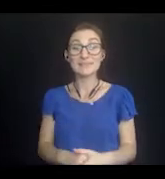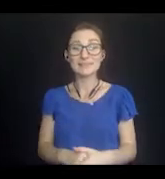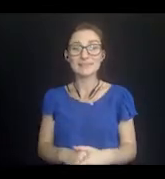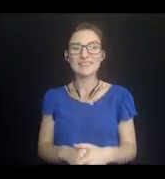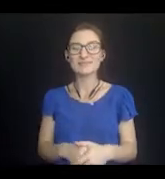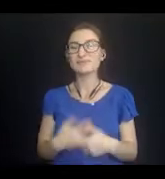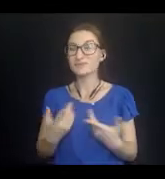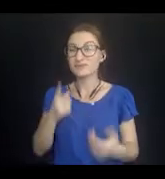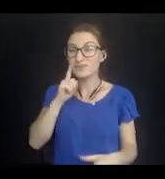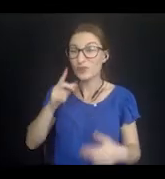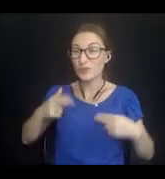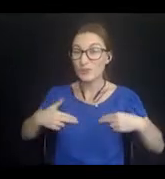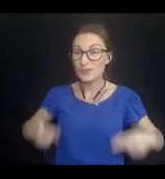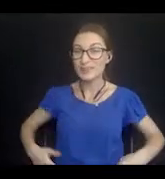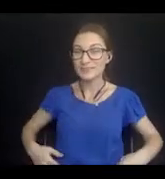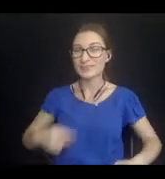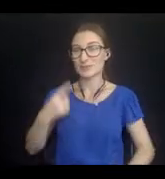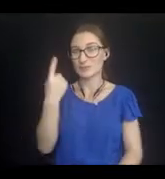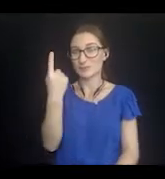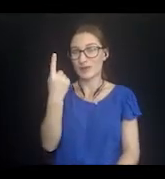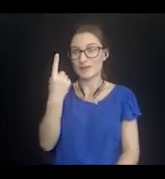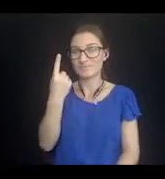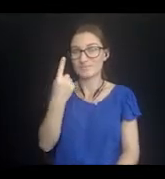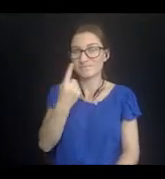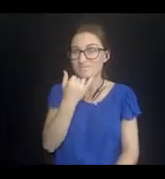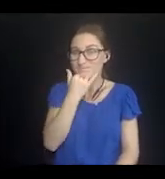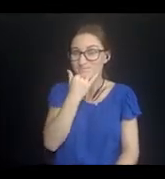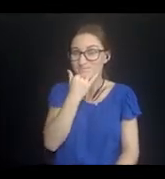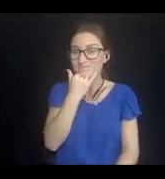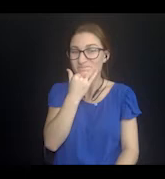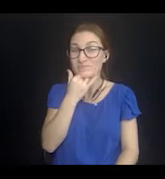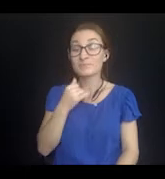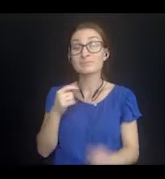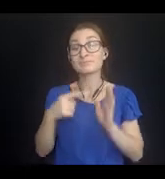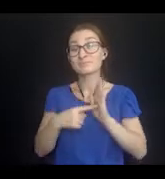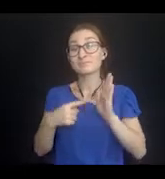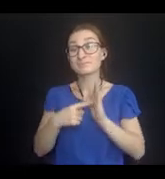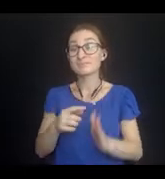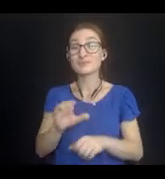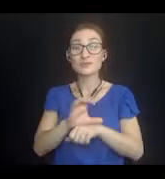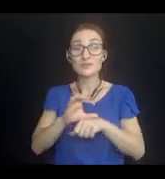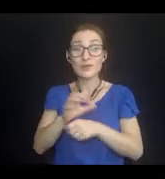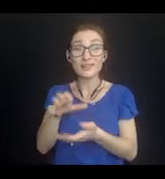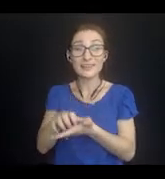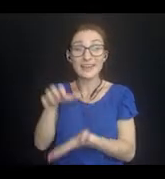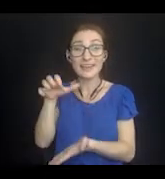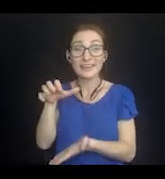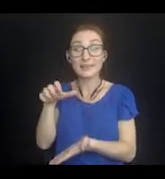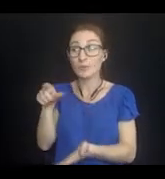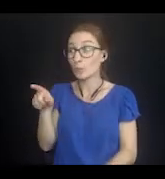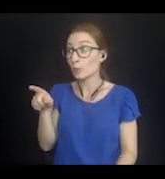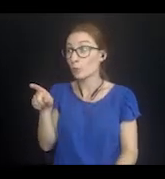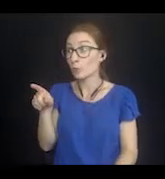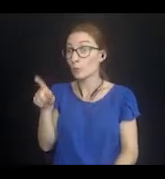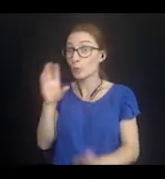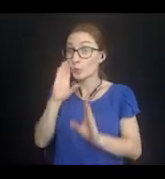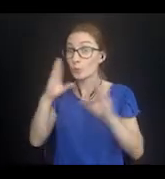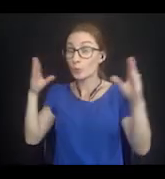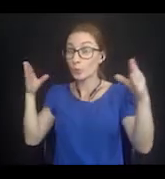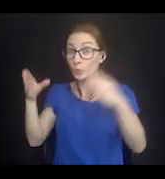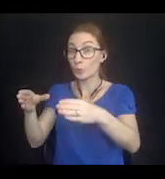animals. There's a glitch in it for humans. So for instance, you see some chocolate